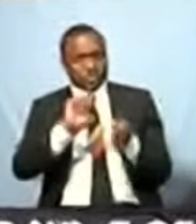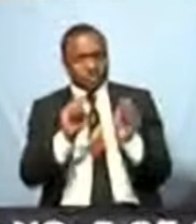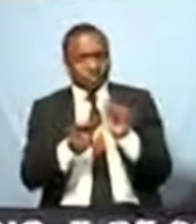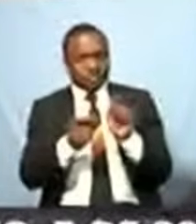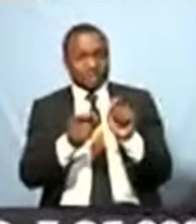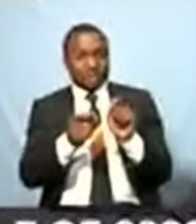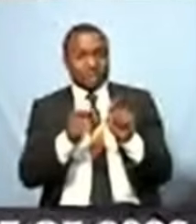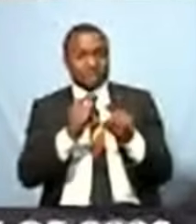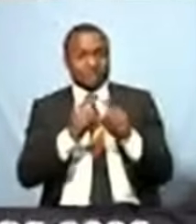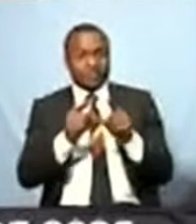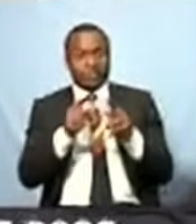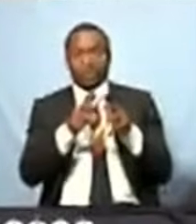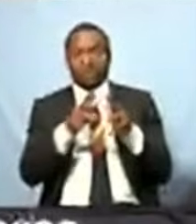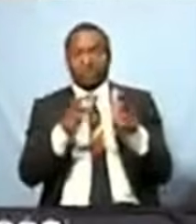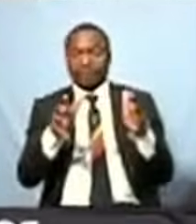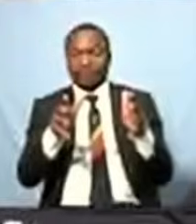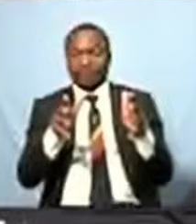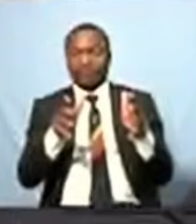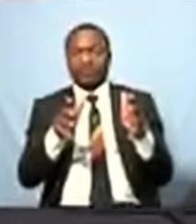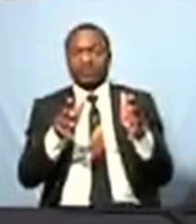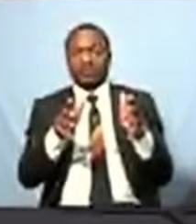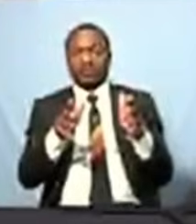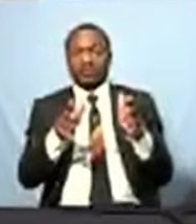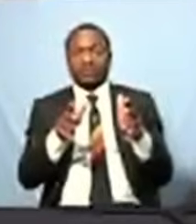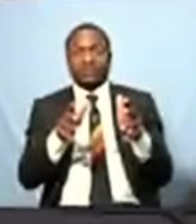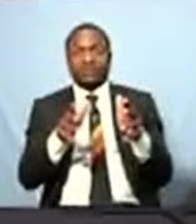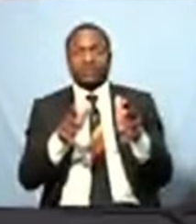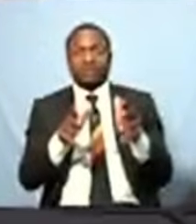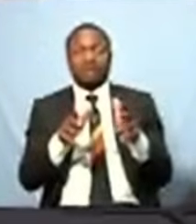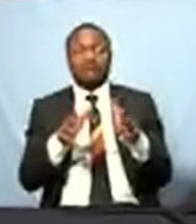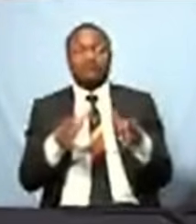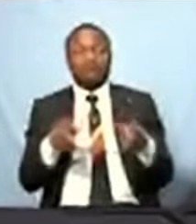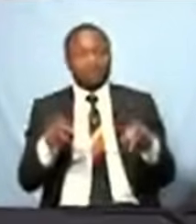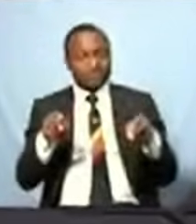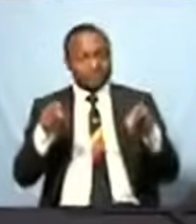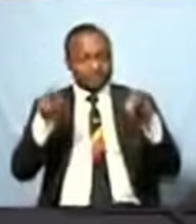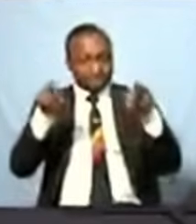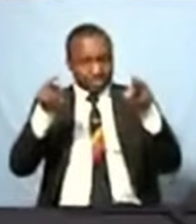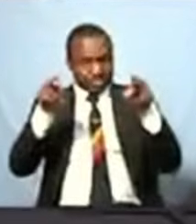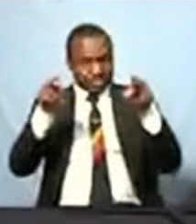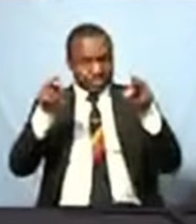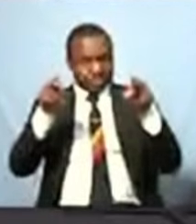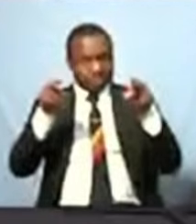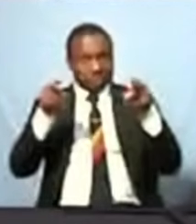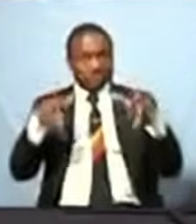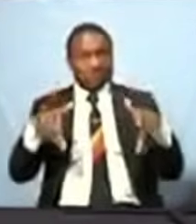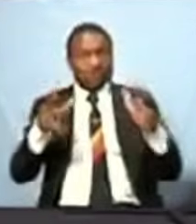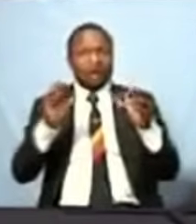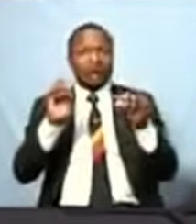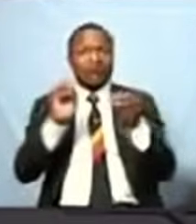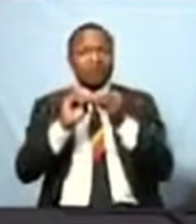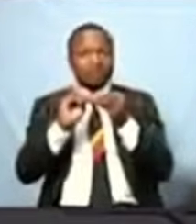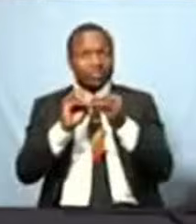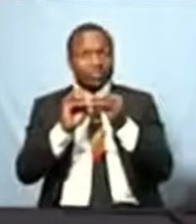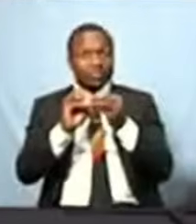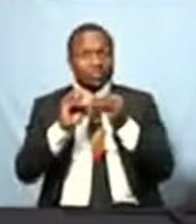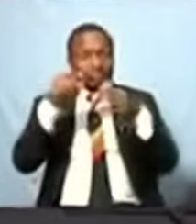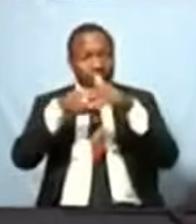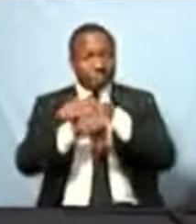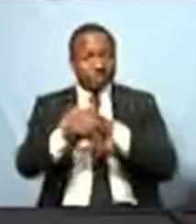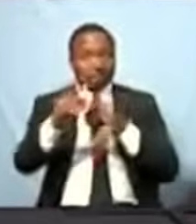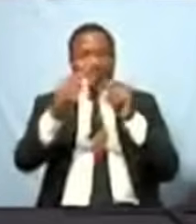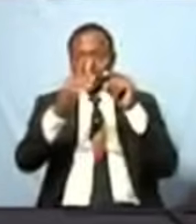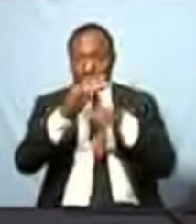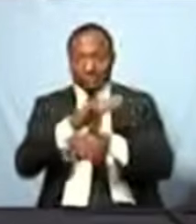but widening the goalposts and raising the crossbar to allow more goals. The game of football